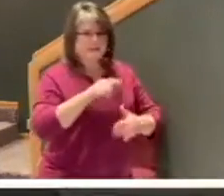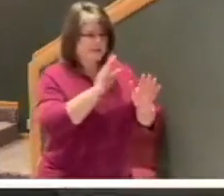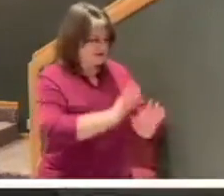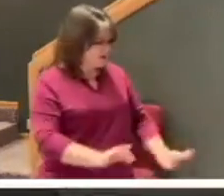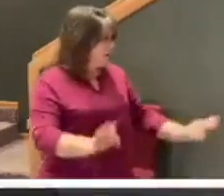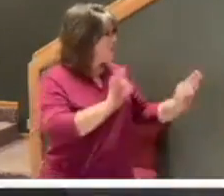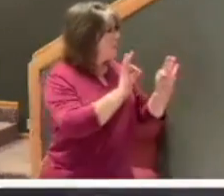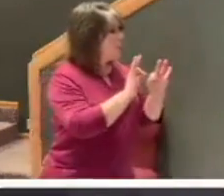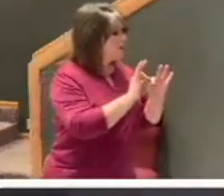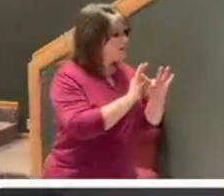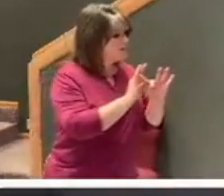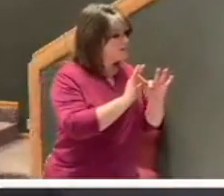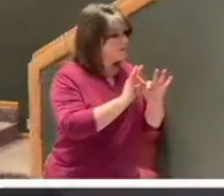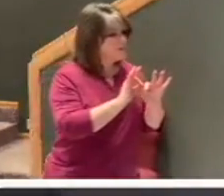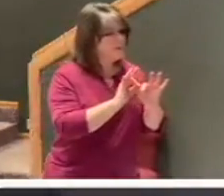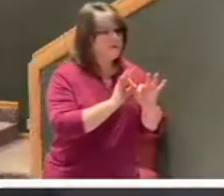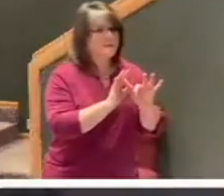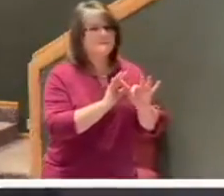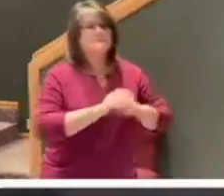important.